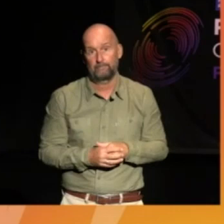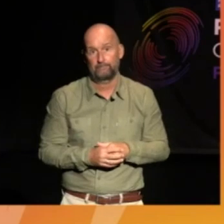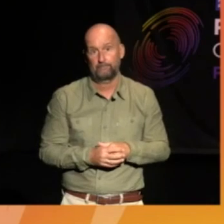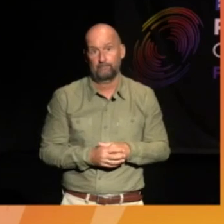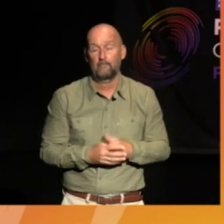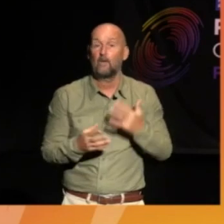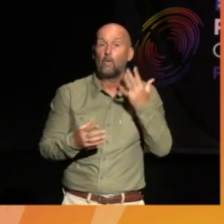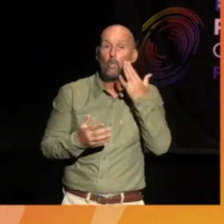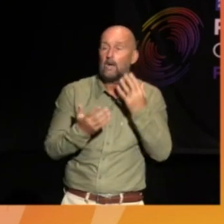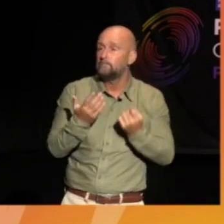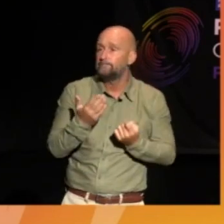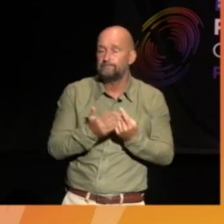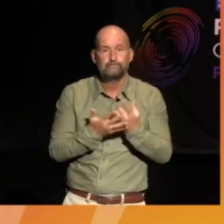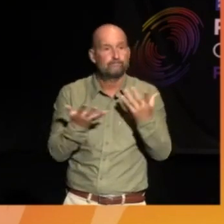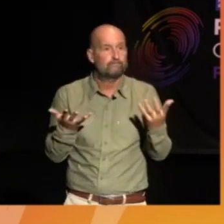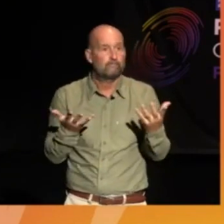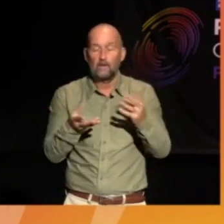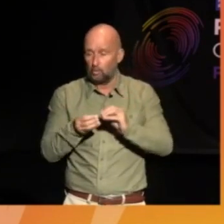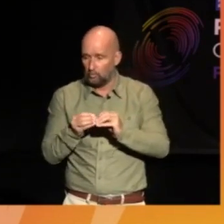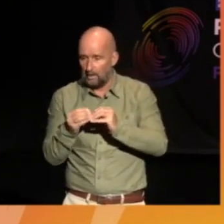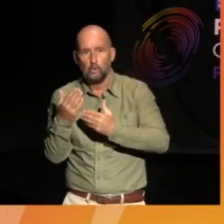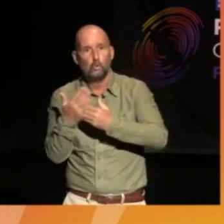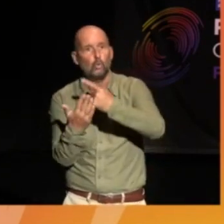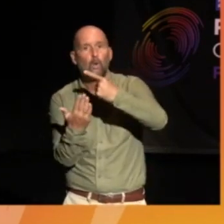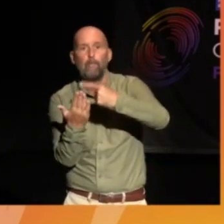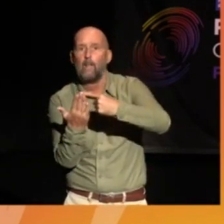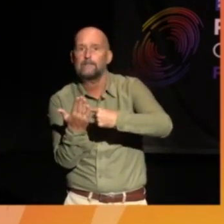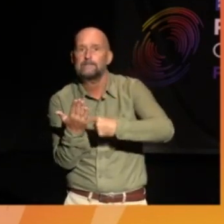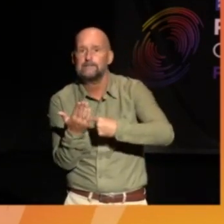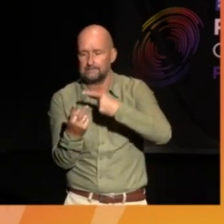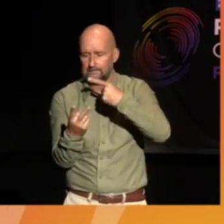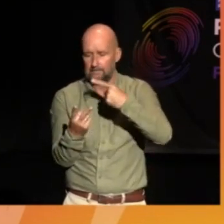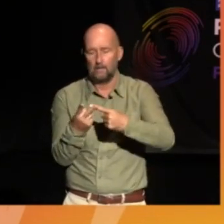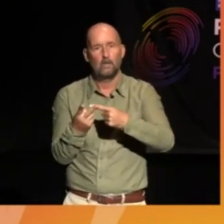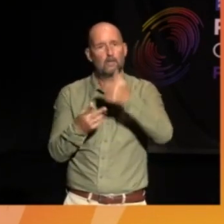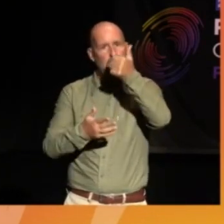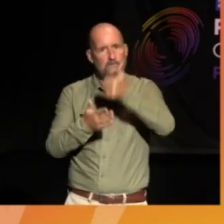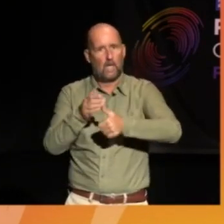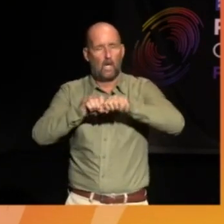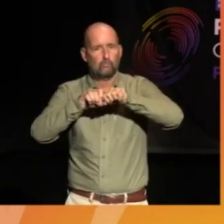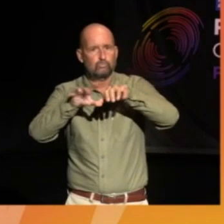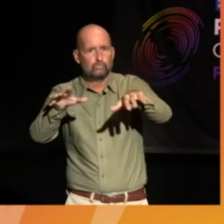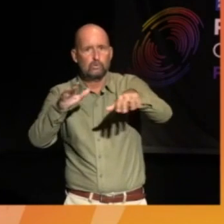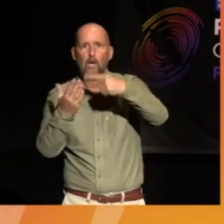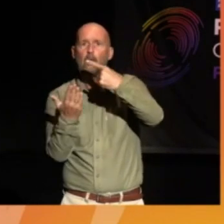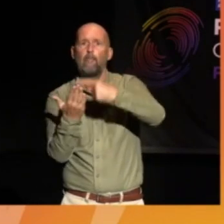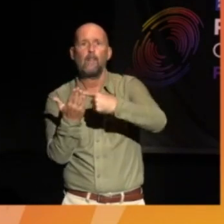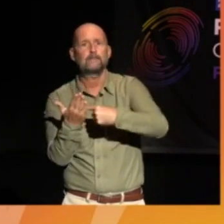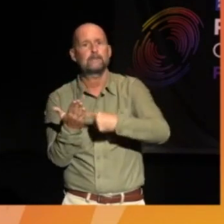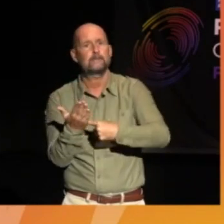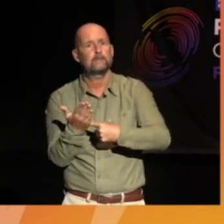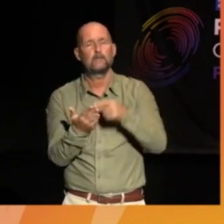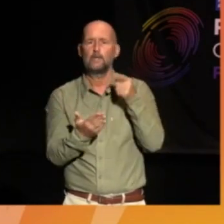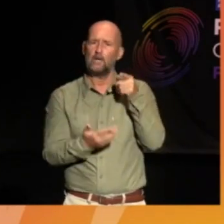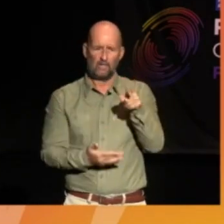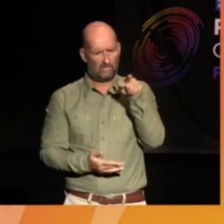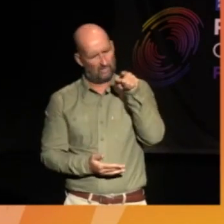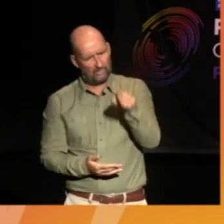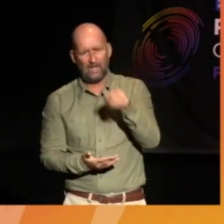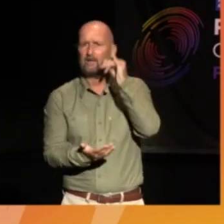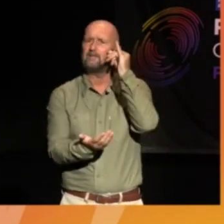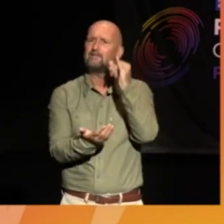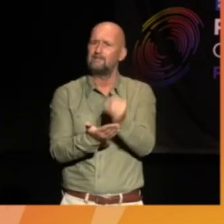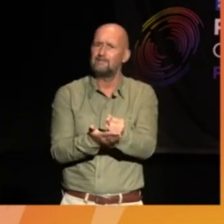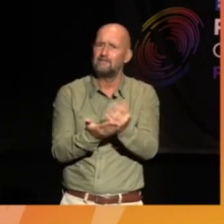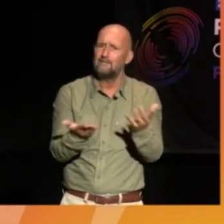comes to policies and enforcement of those policies. So something is wrong, and that shows